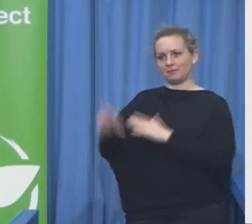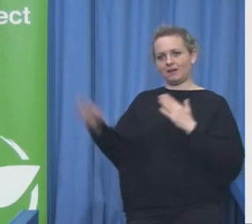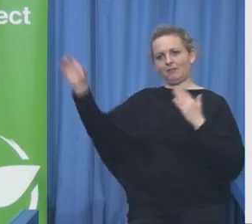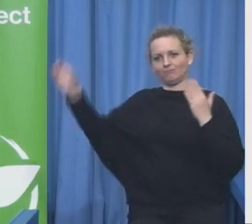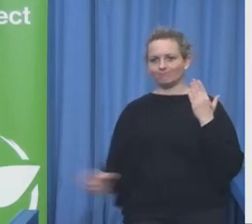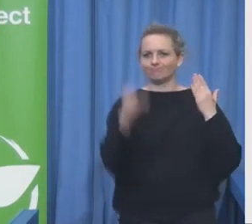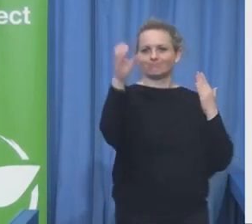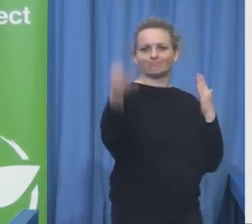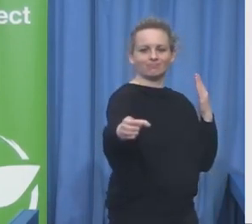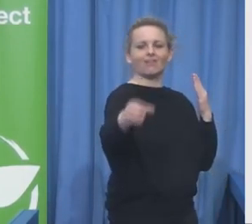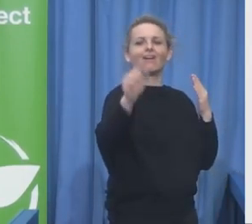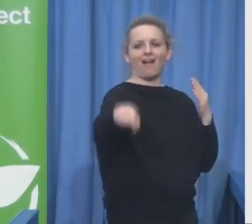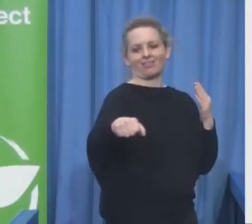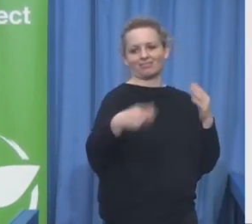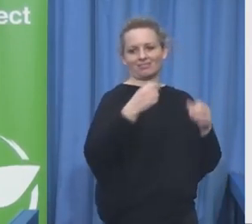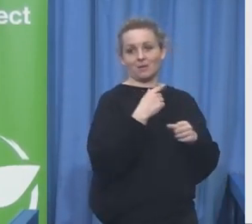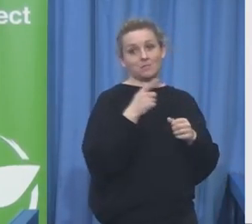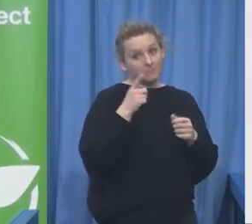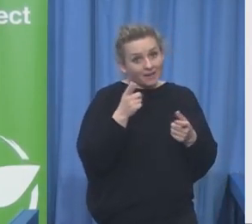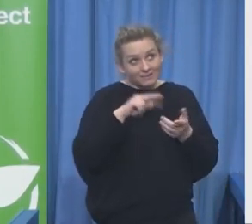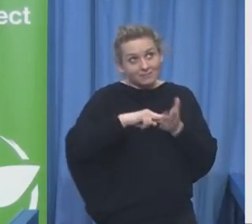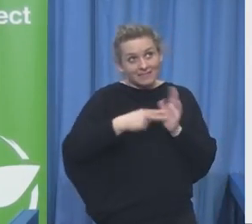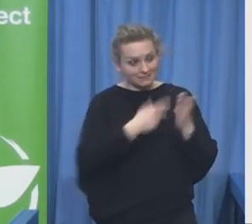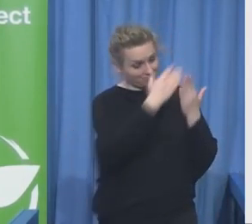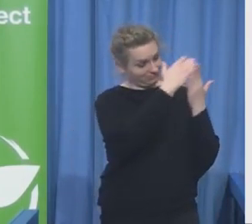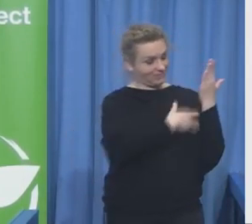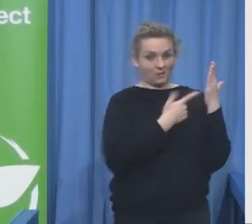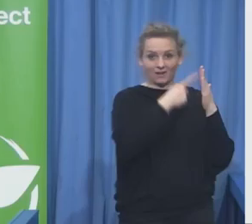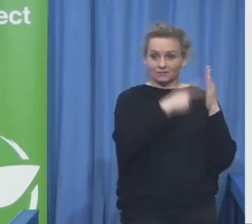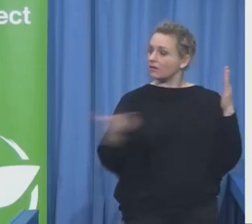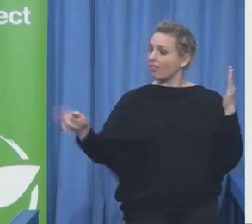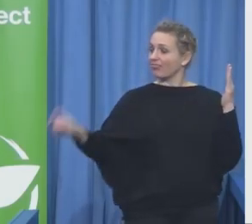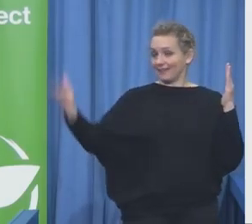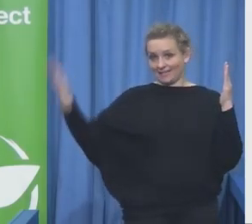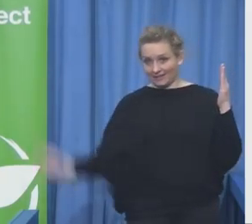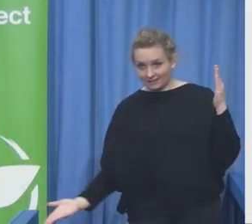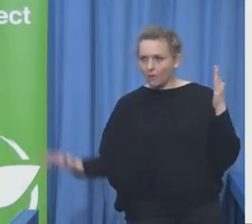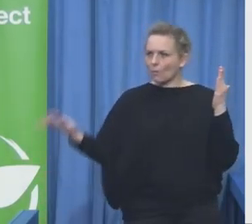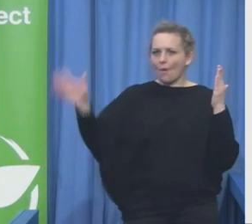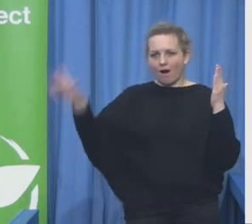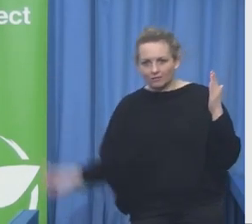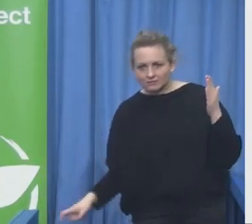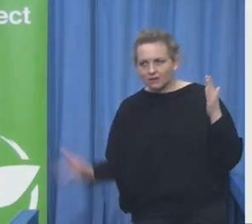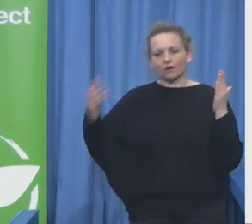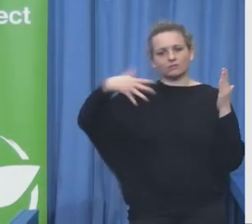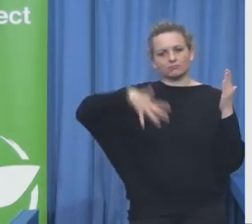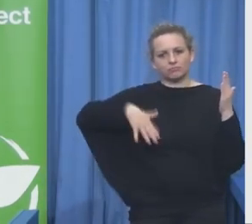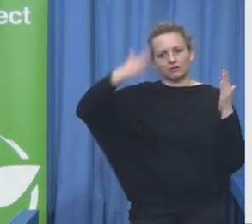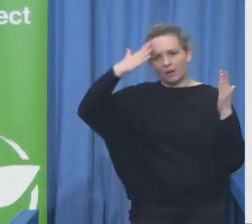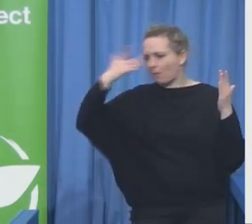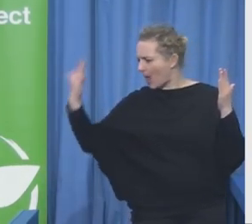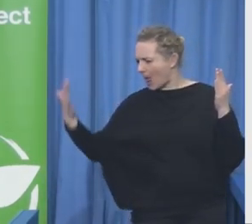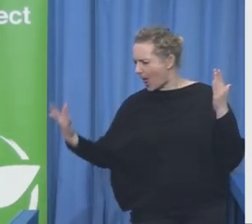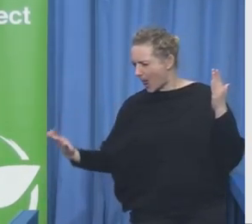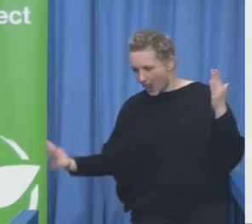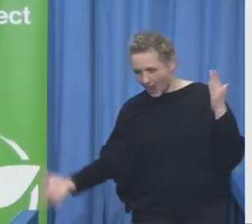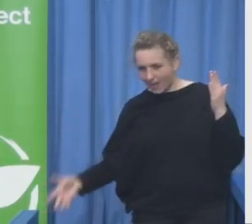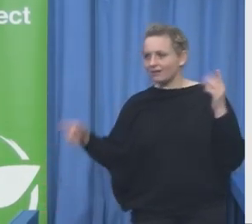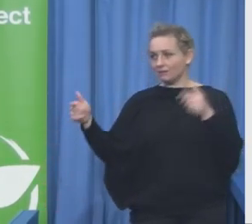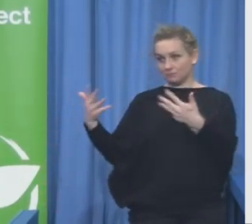do have to do before you get started recruiting the first person is, if your talent